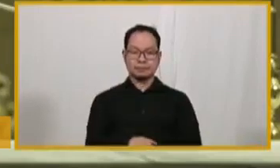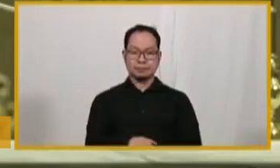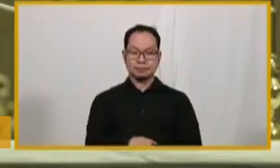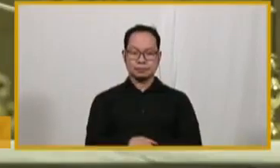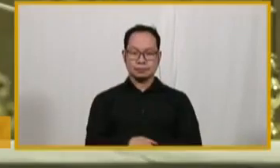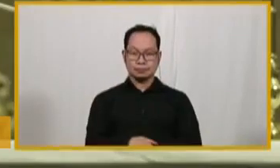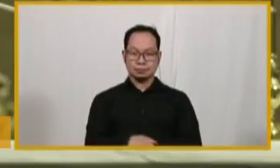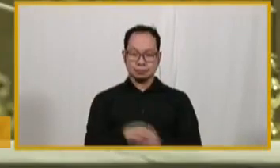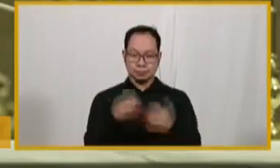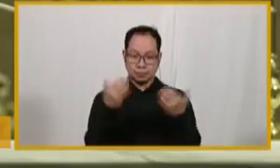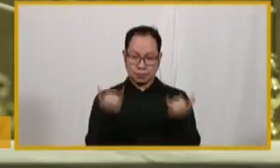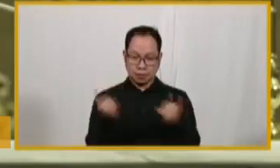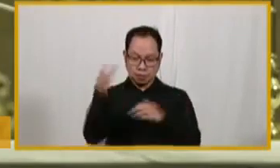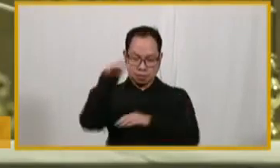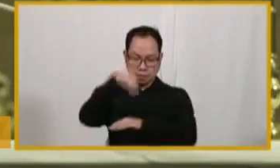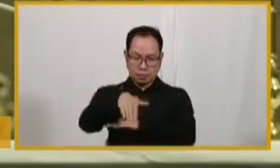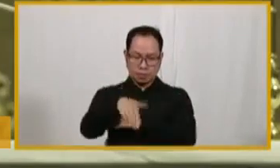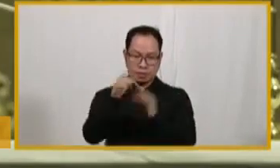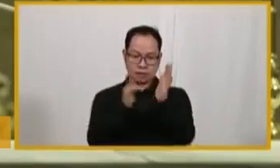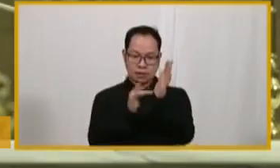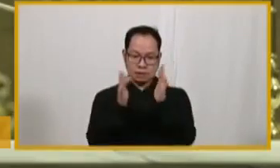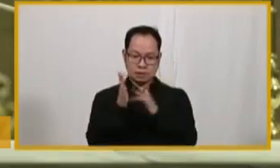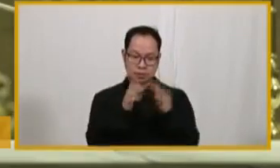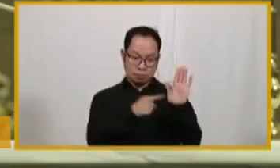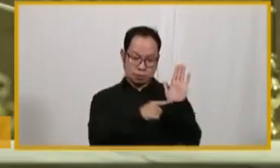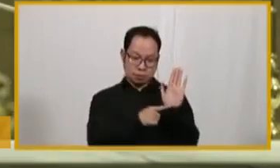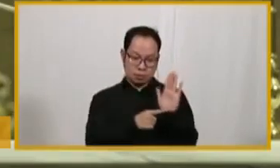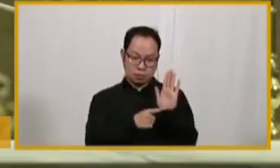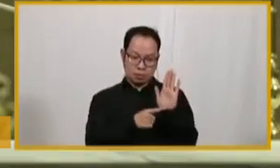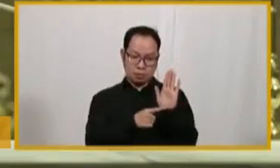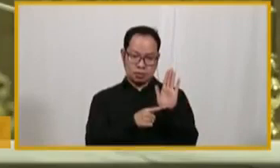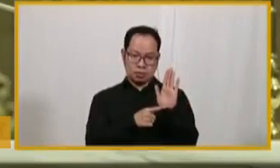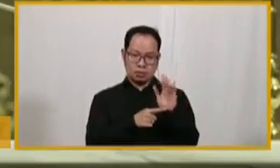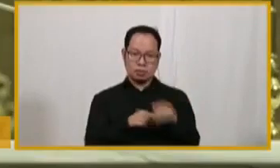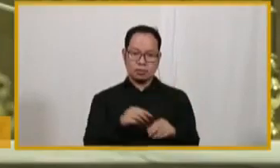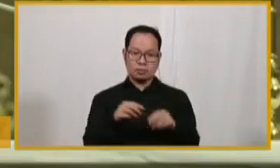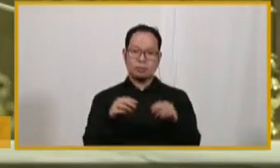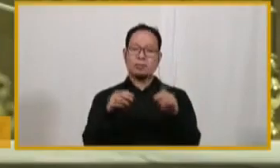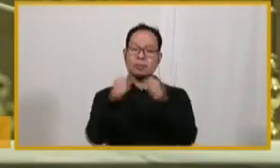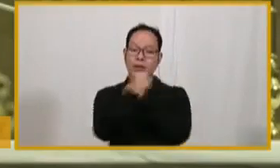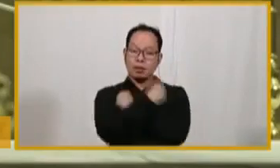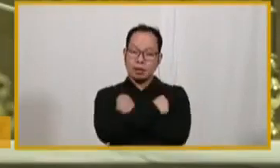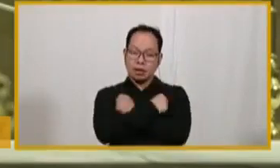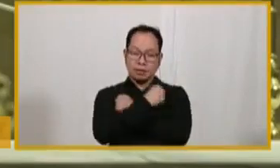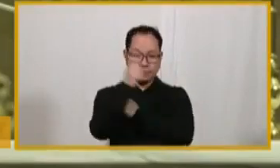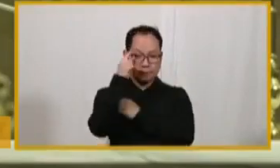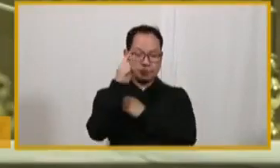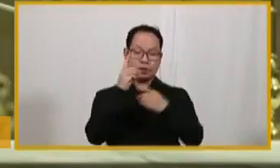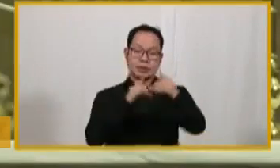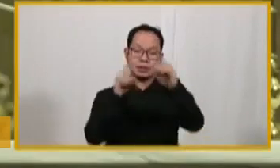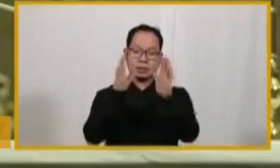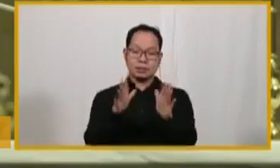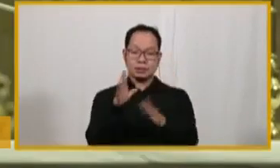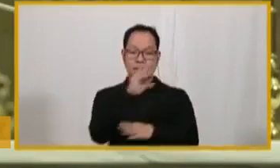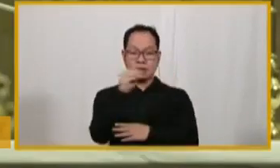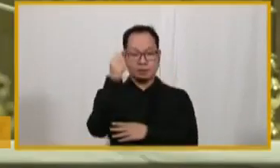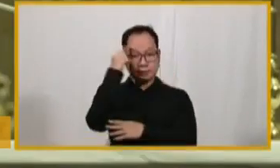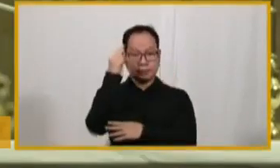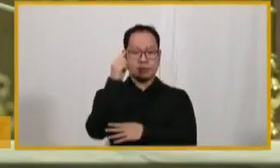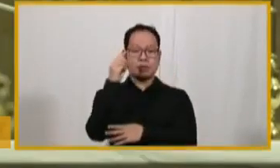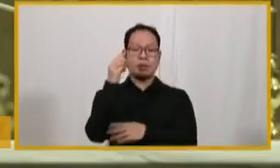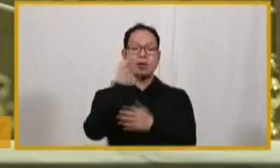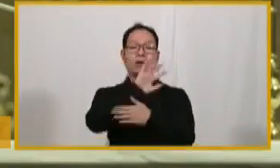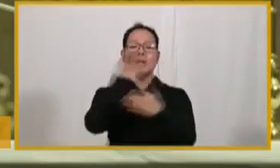On this night, Jesus shows the extent of his love for his disciples and for all of